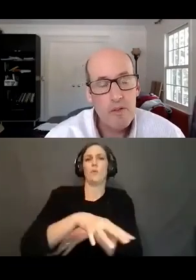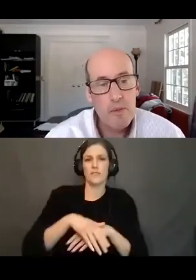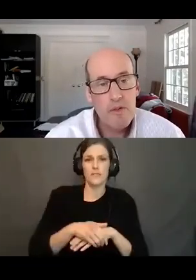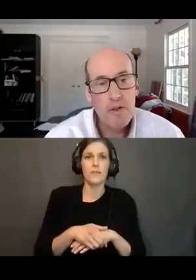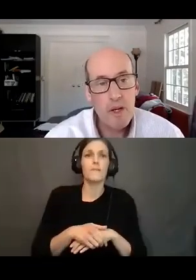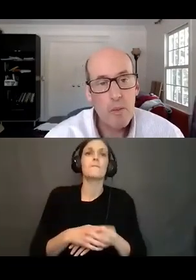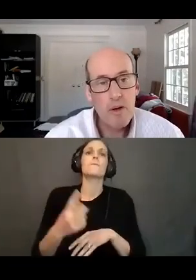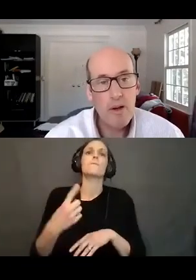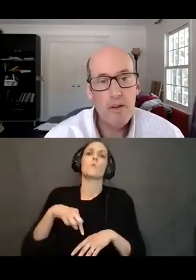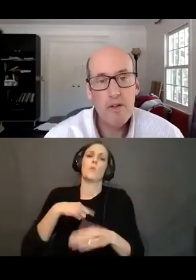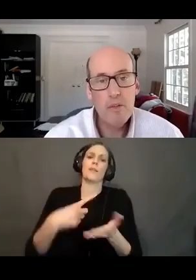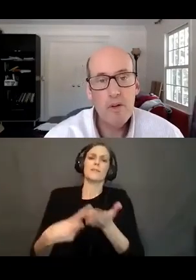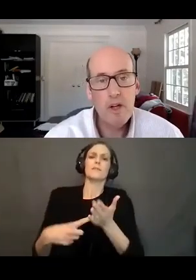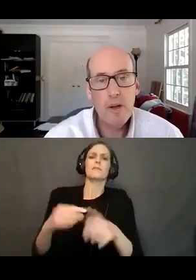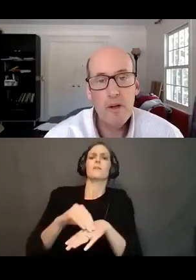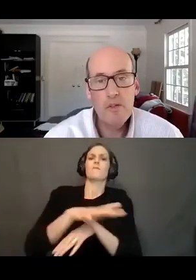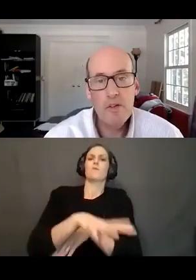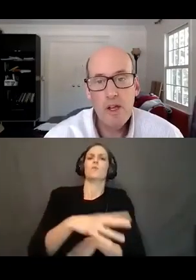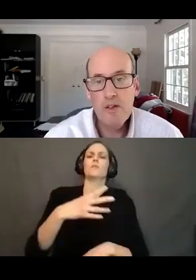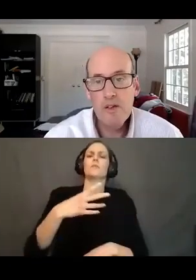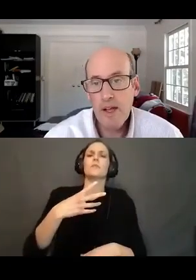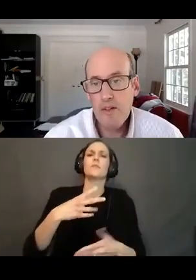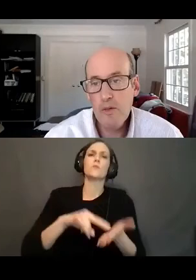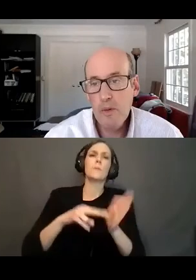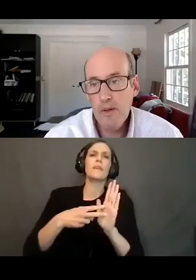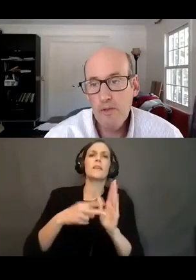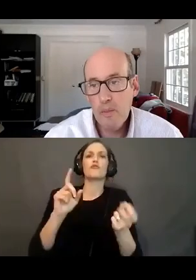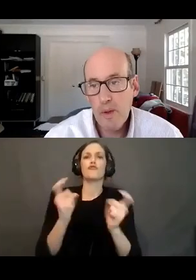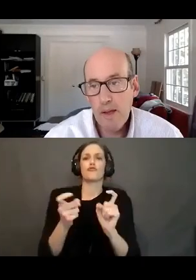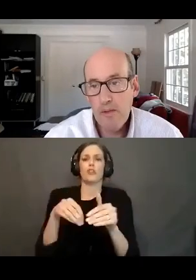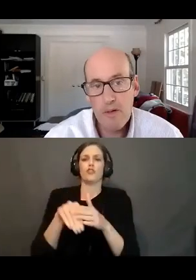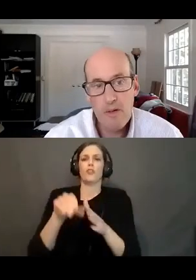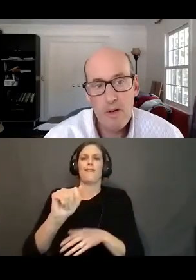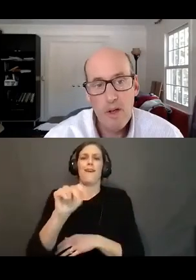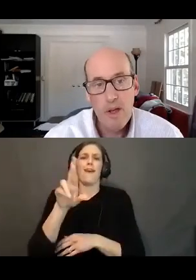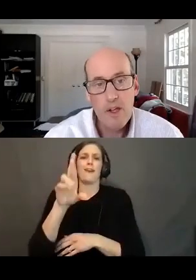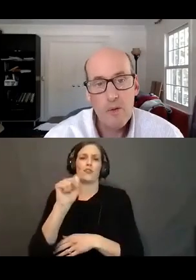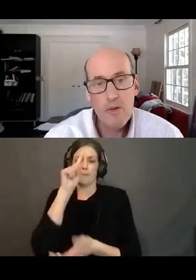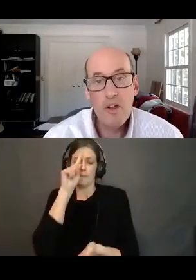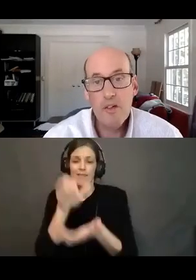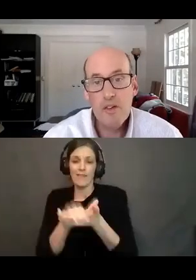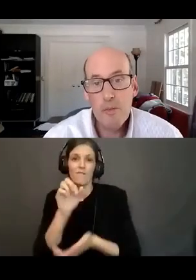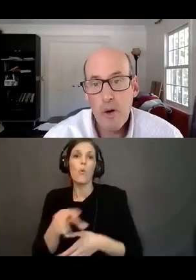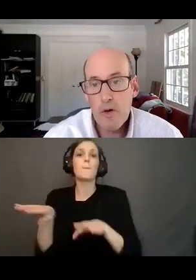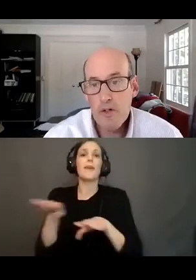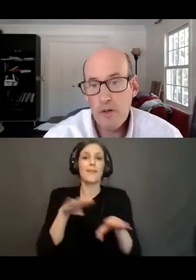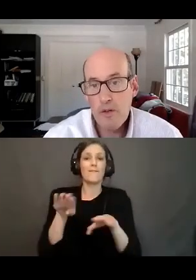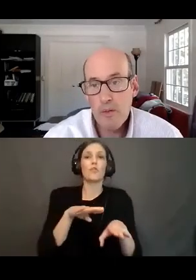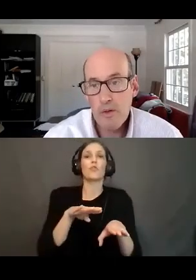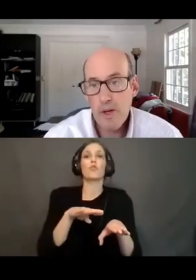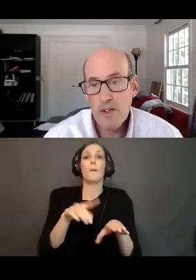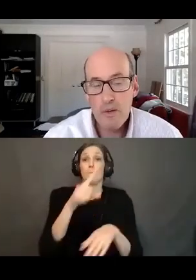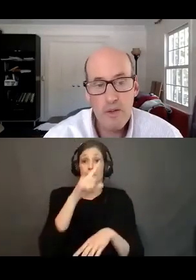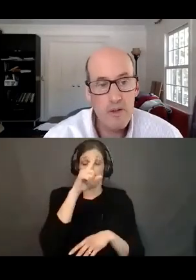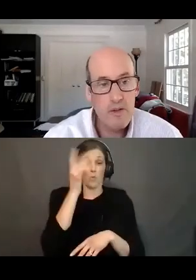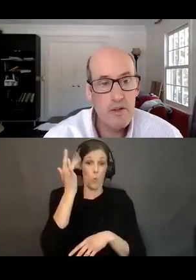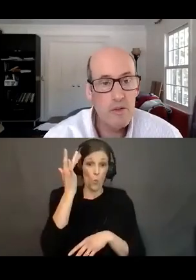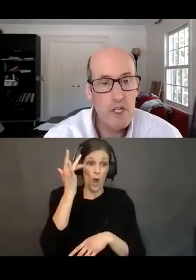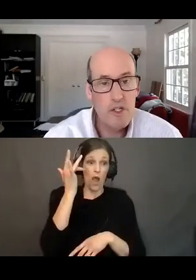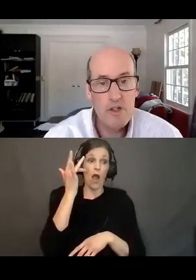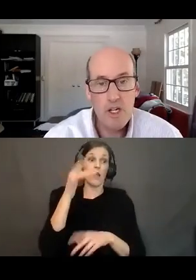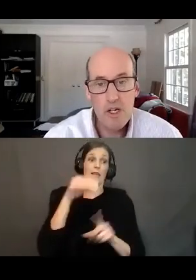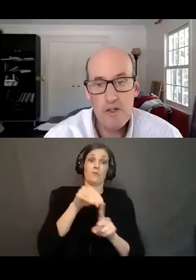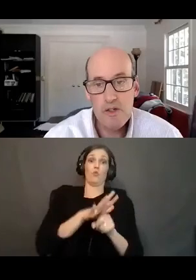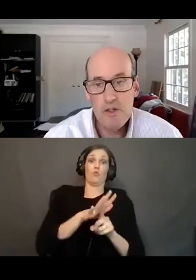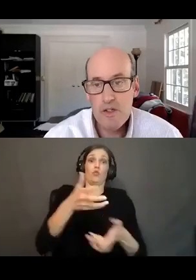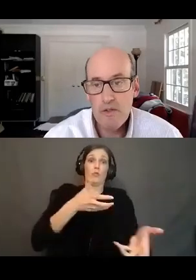about influence in a network context, we talk about changes in actors' beliefs or behaviors as a result of exposure through interaction with others. So a